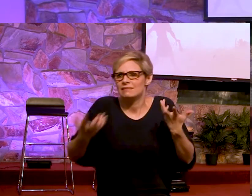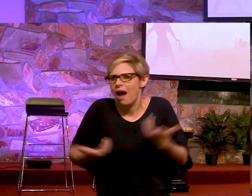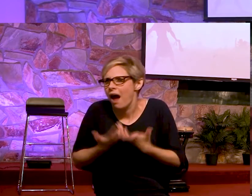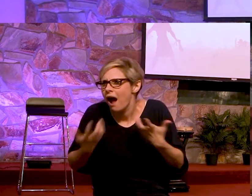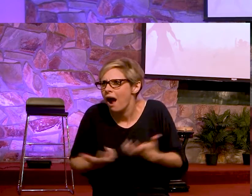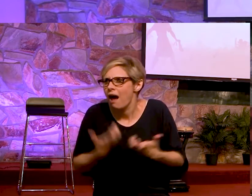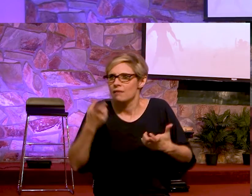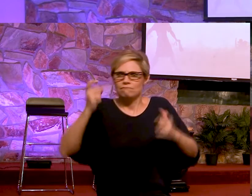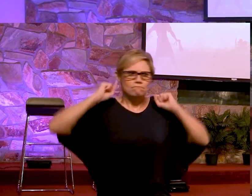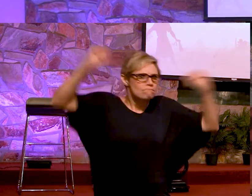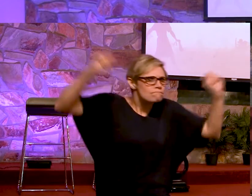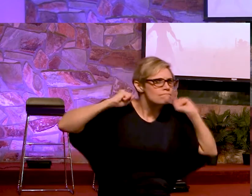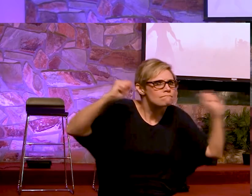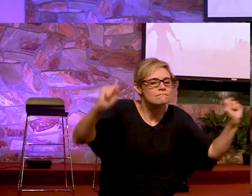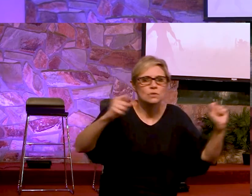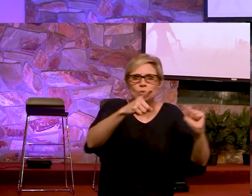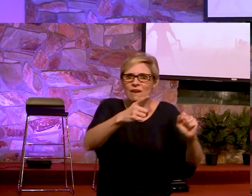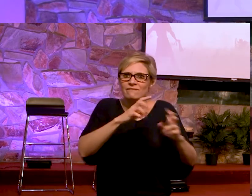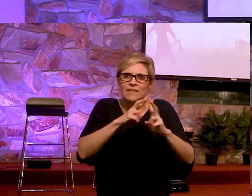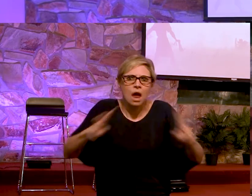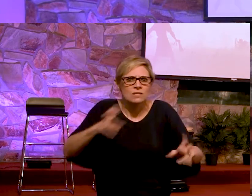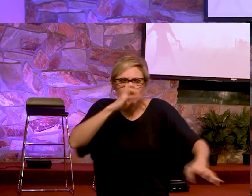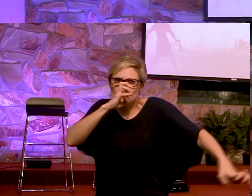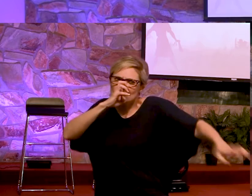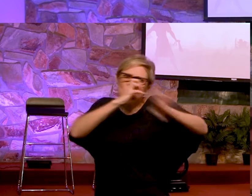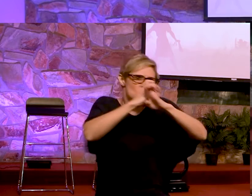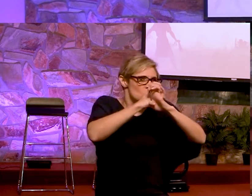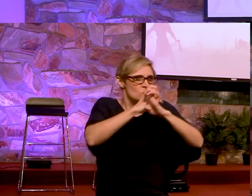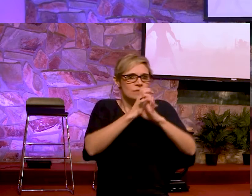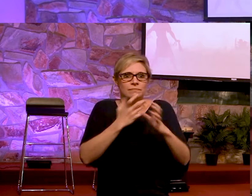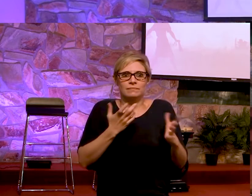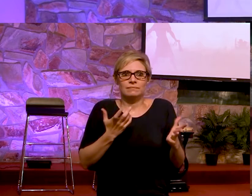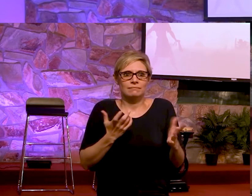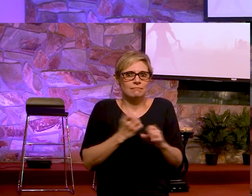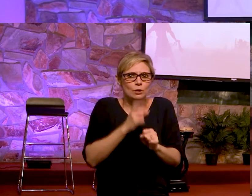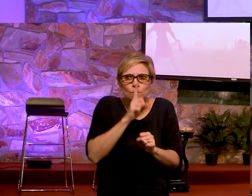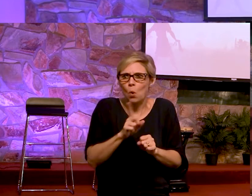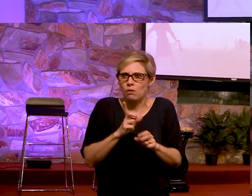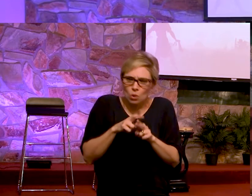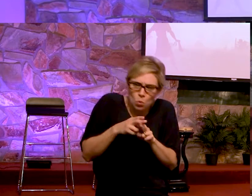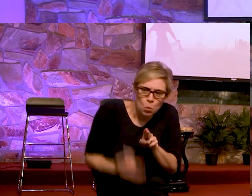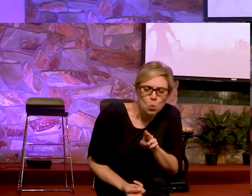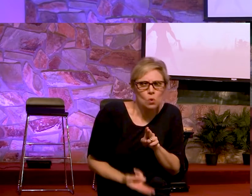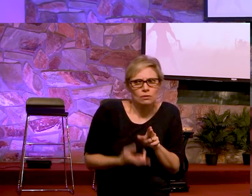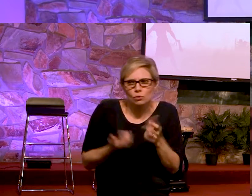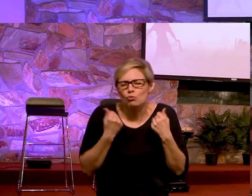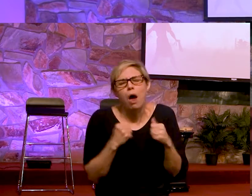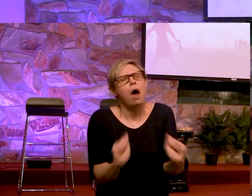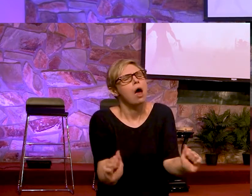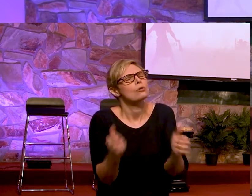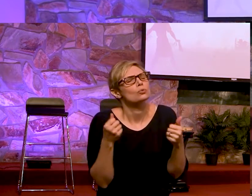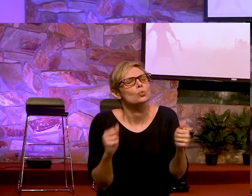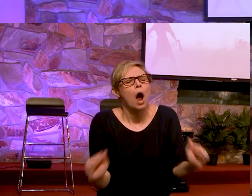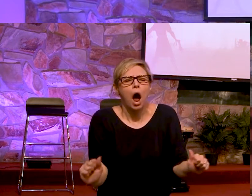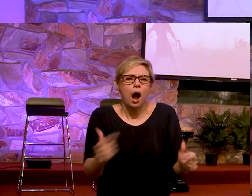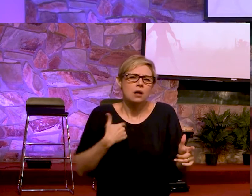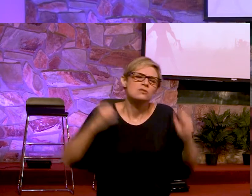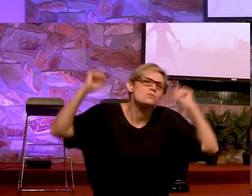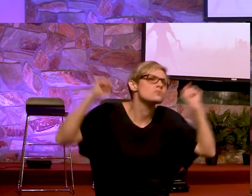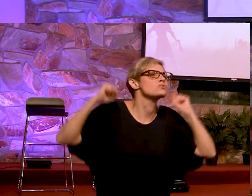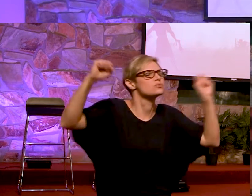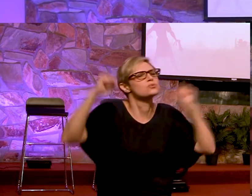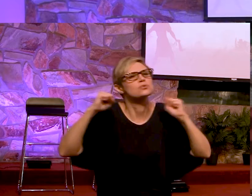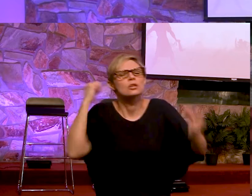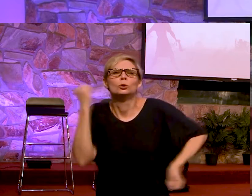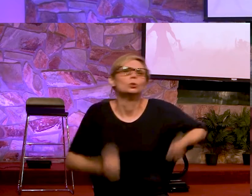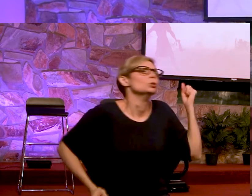You're meticulous and religious when it comes to trying to lose weight. And you work hard and